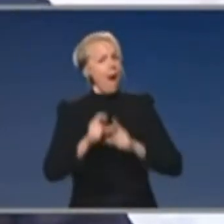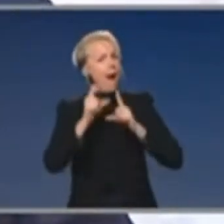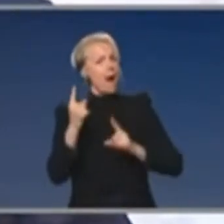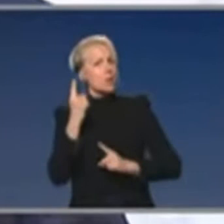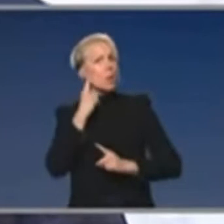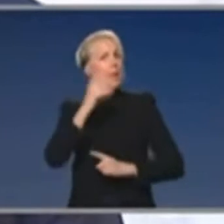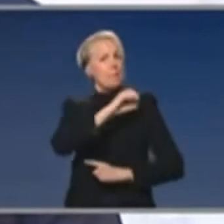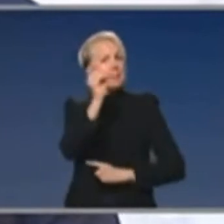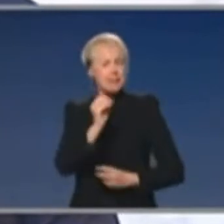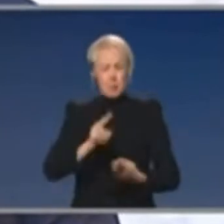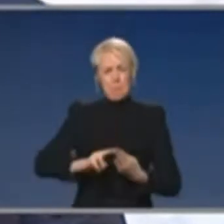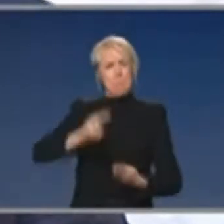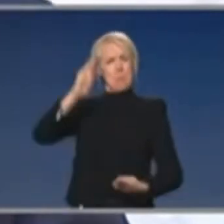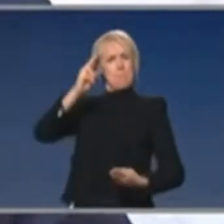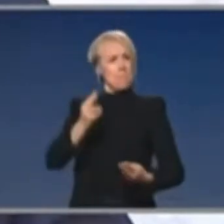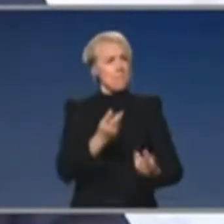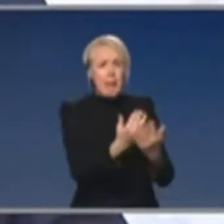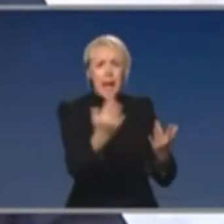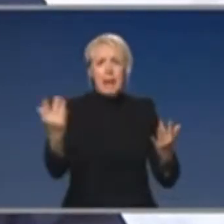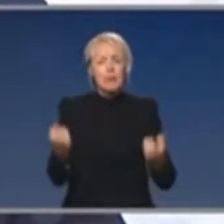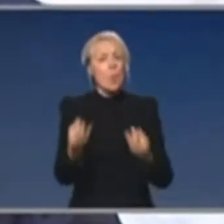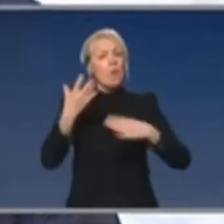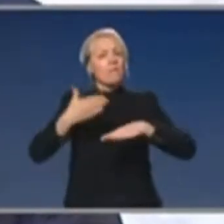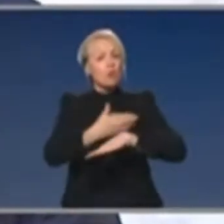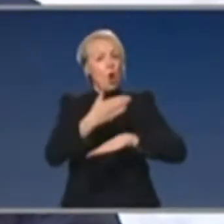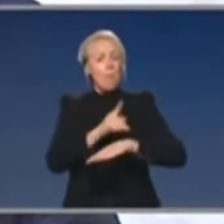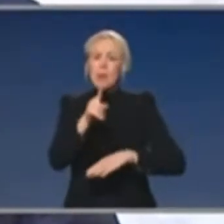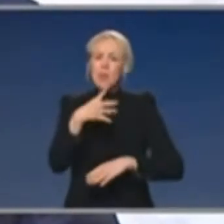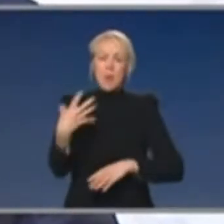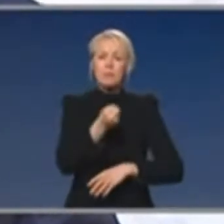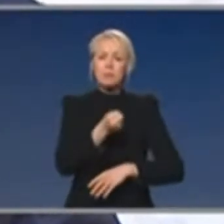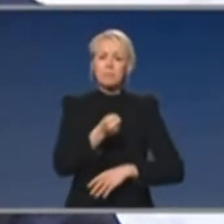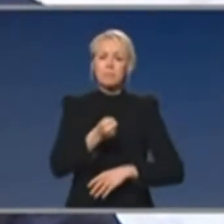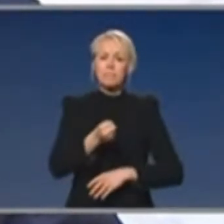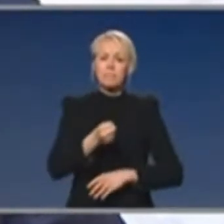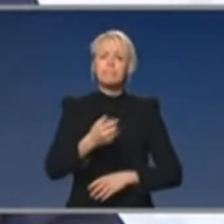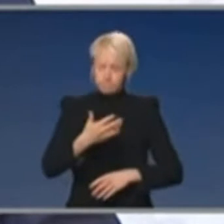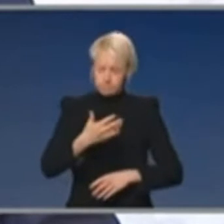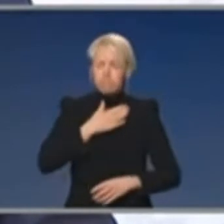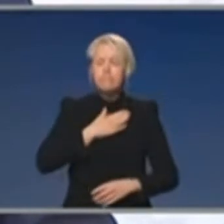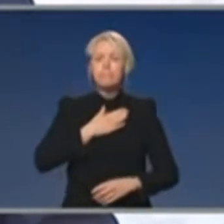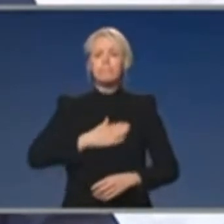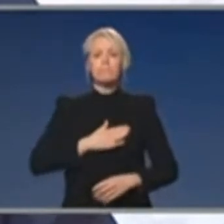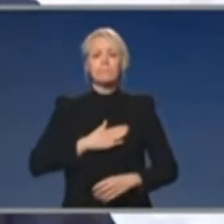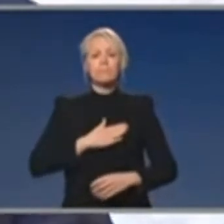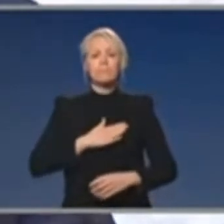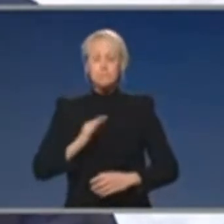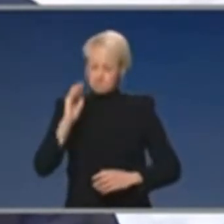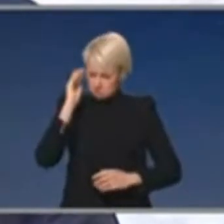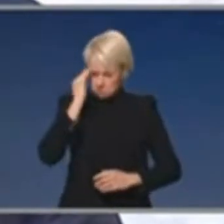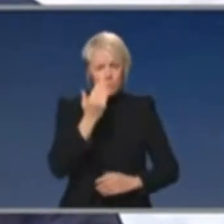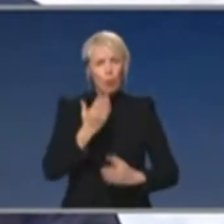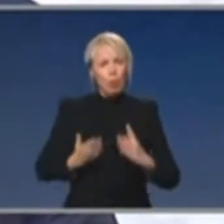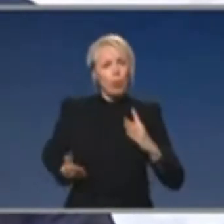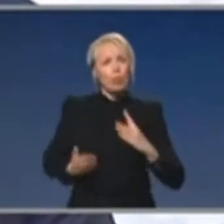disappointing, but Australians, we have to keep our heads up. Let's keep our heads up together, let's look out for each other, and let's get